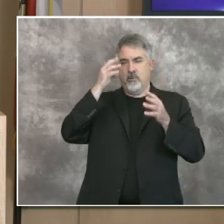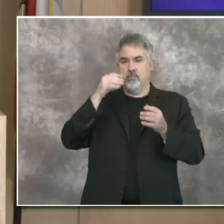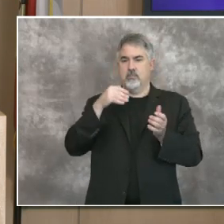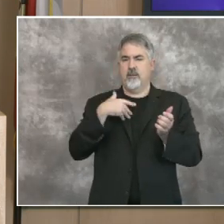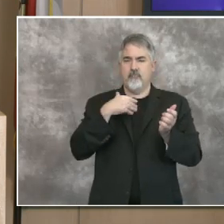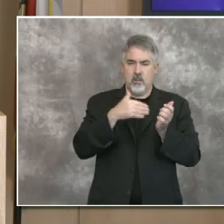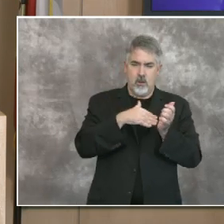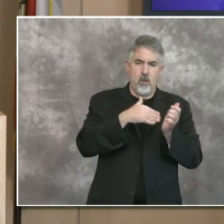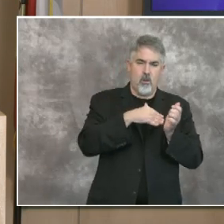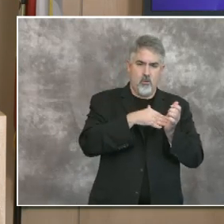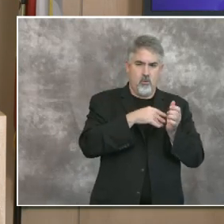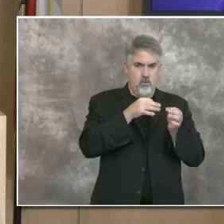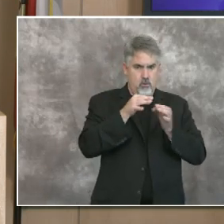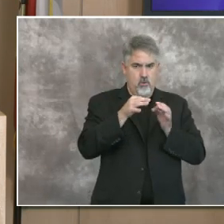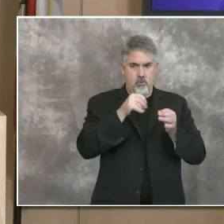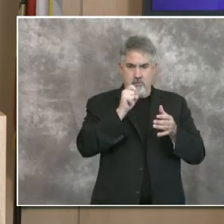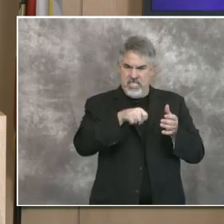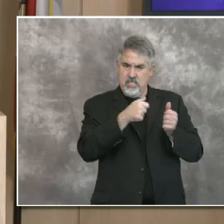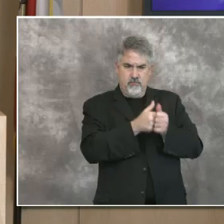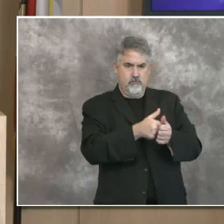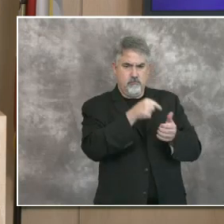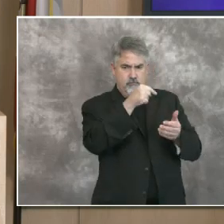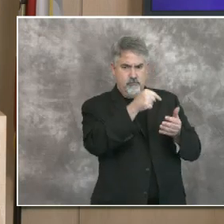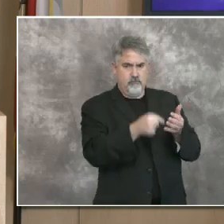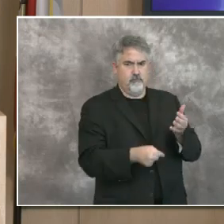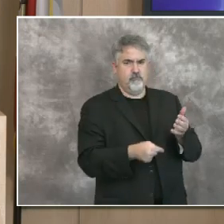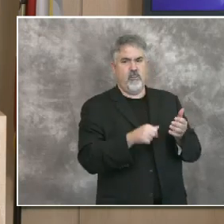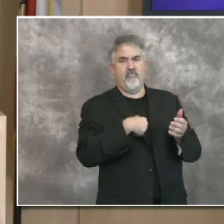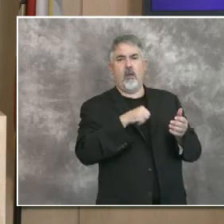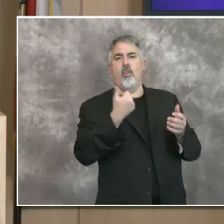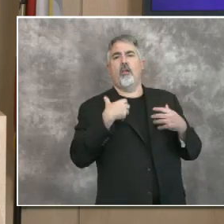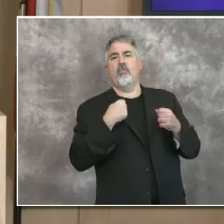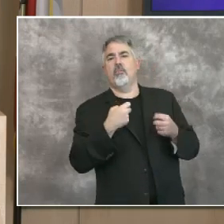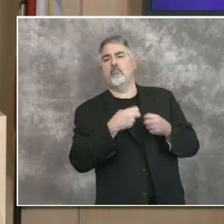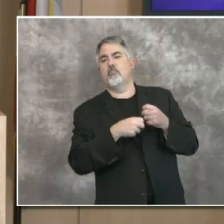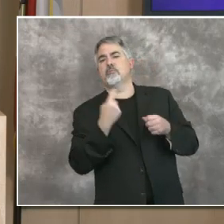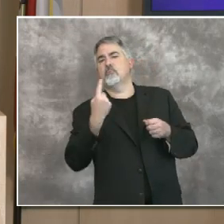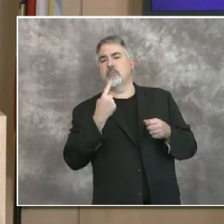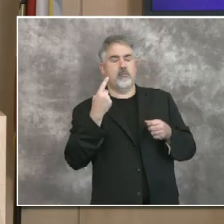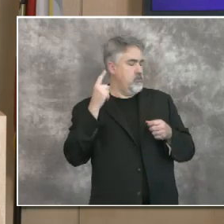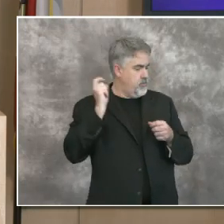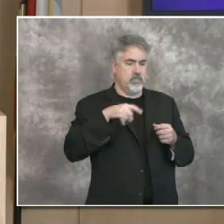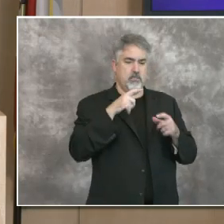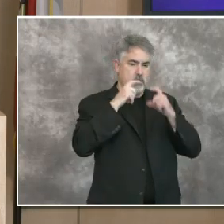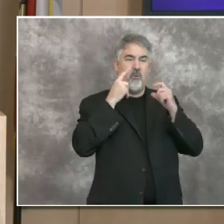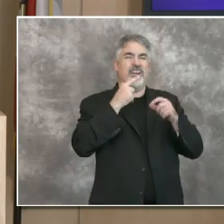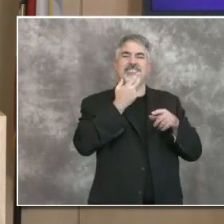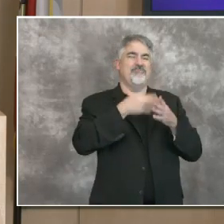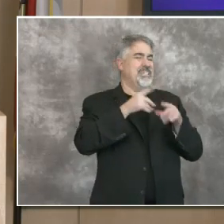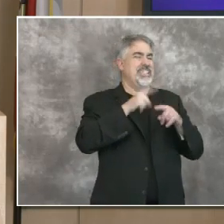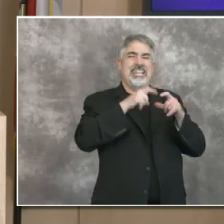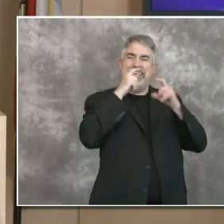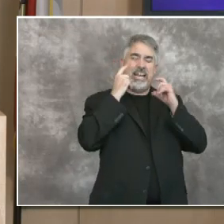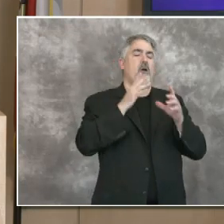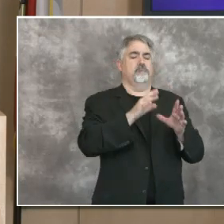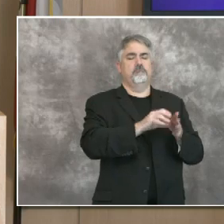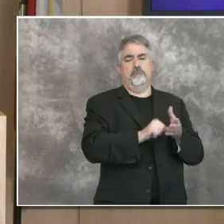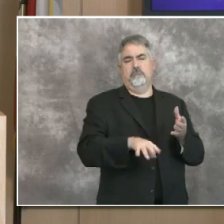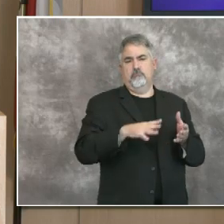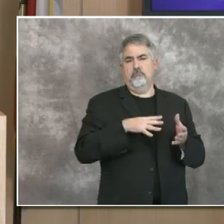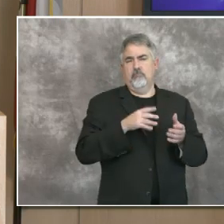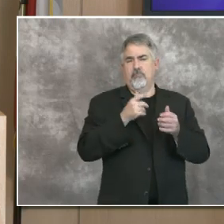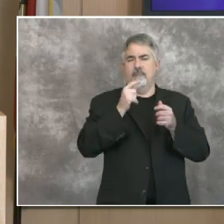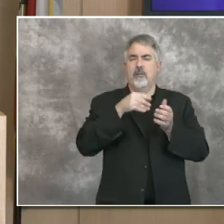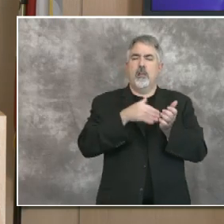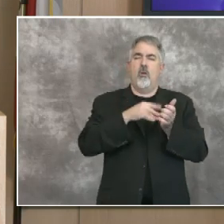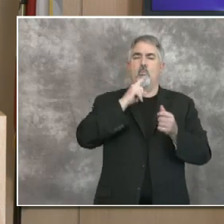it, again, would be exempted from it. And so the aim is to ensure that we're all doing everything that we can to not